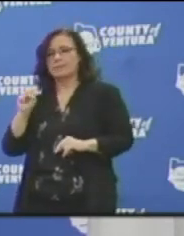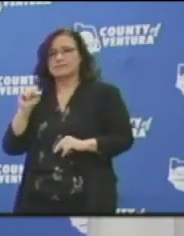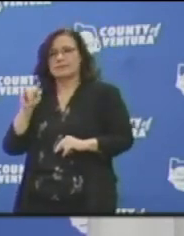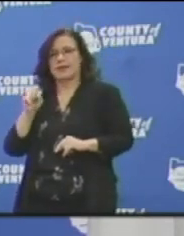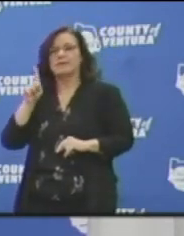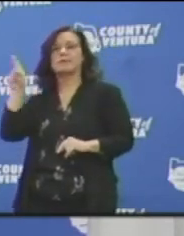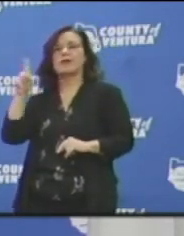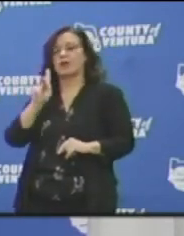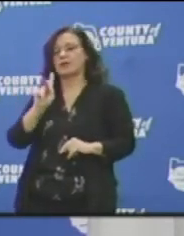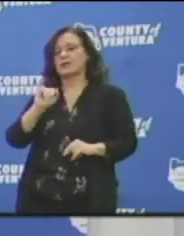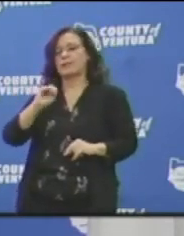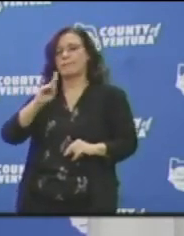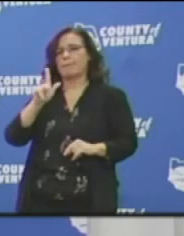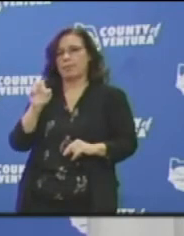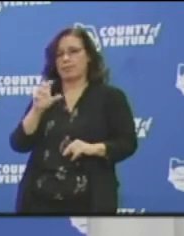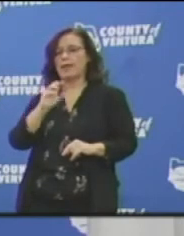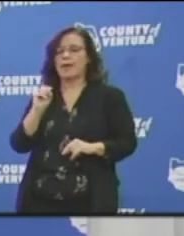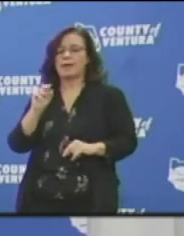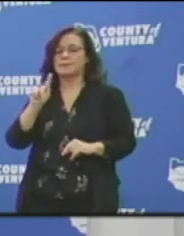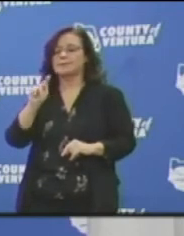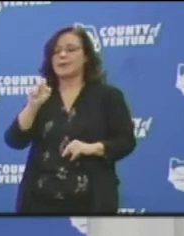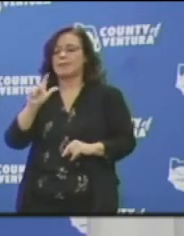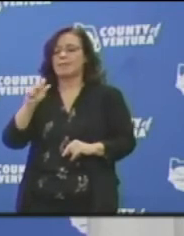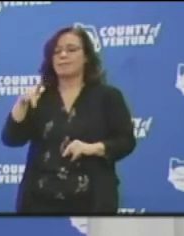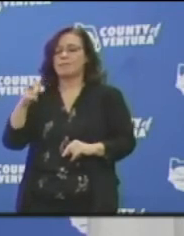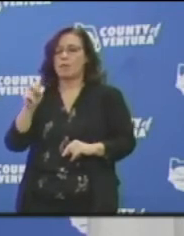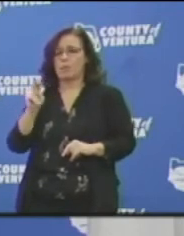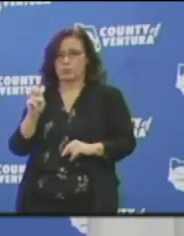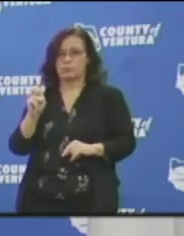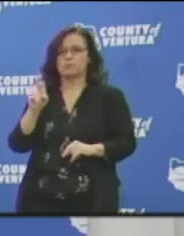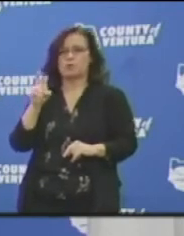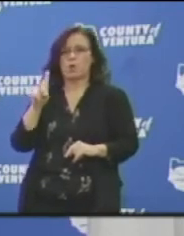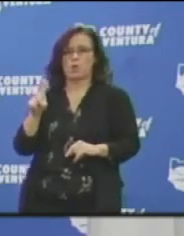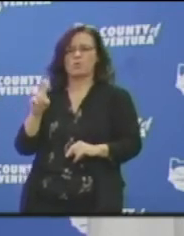at Kimball and Telephone Road.